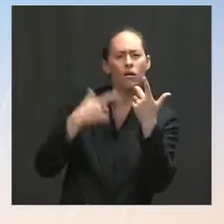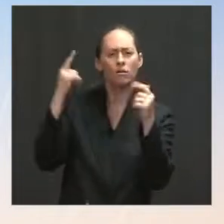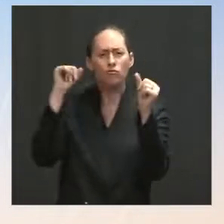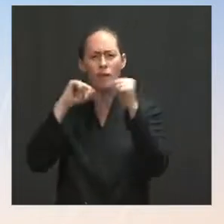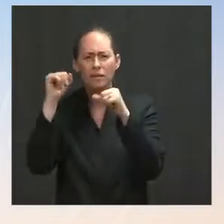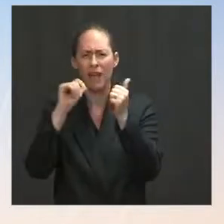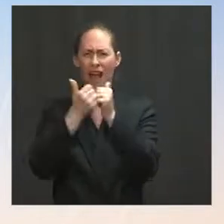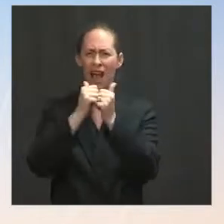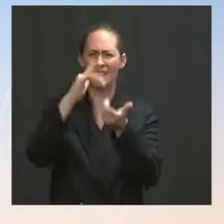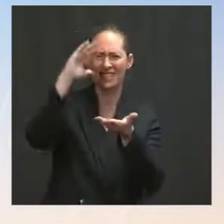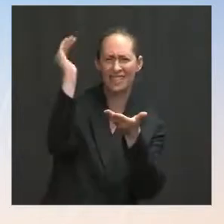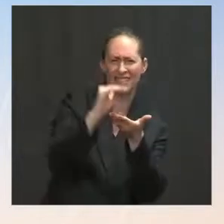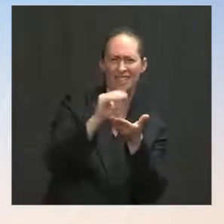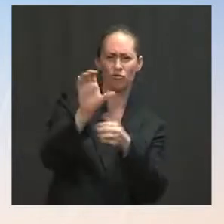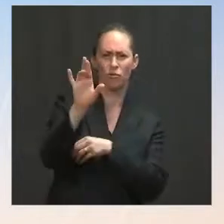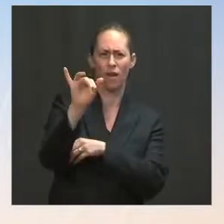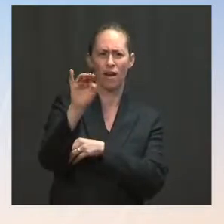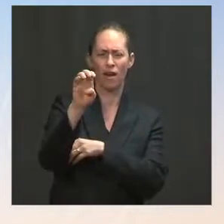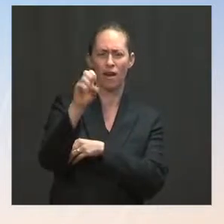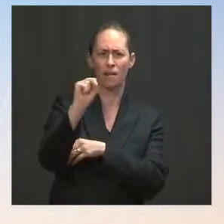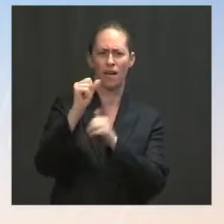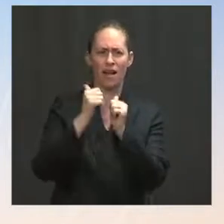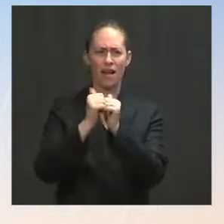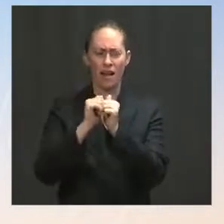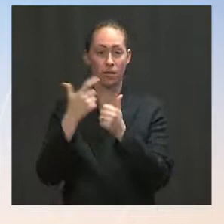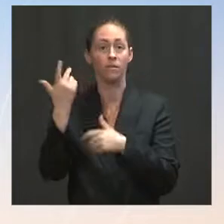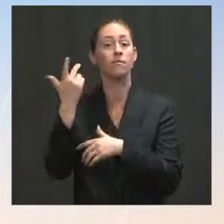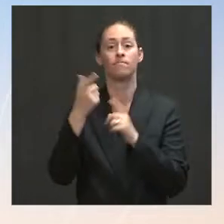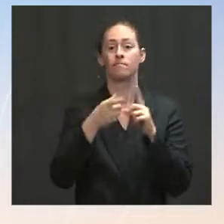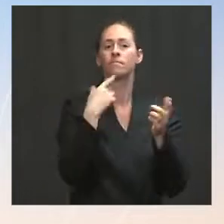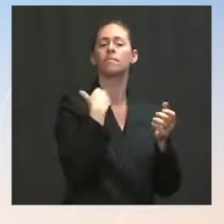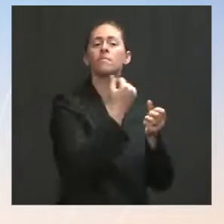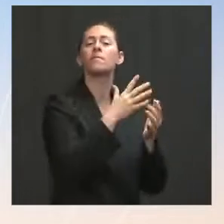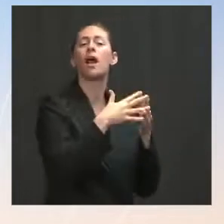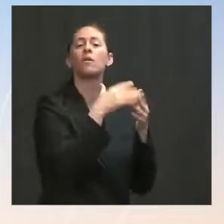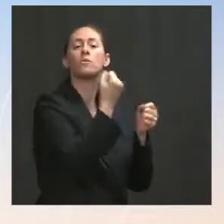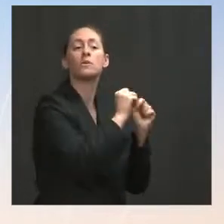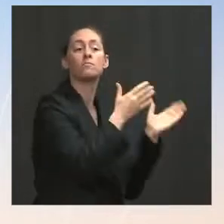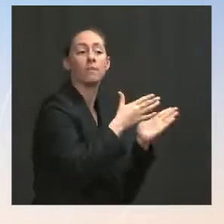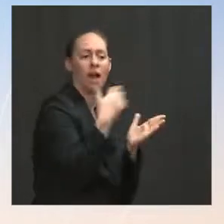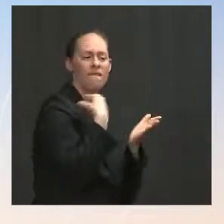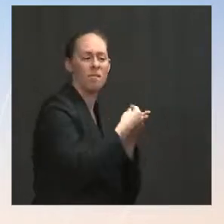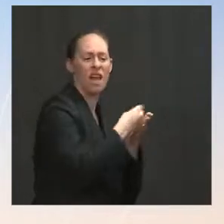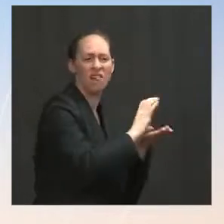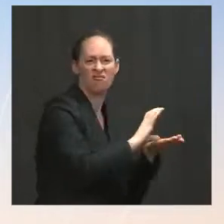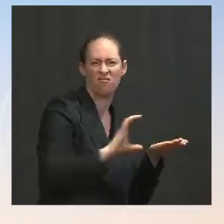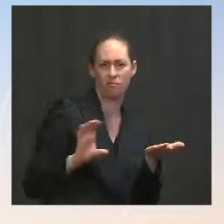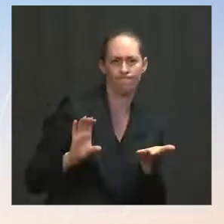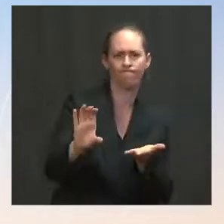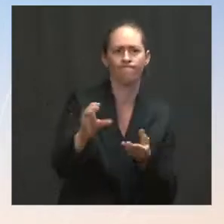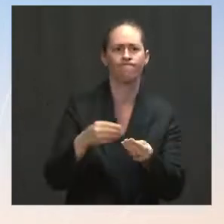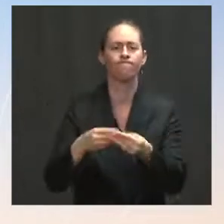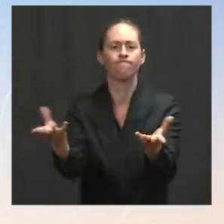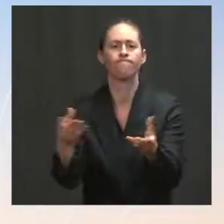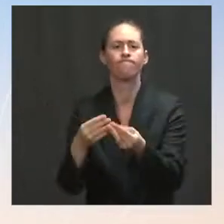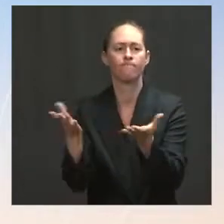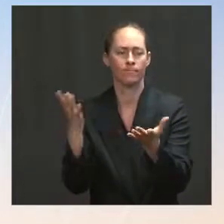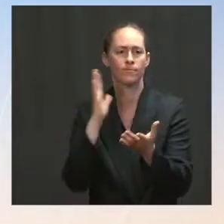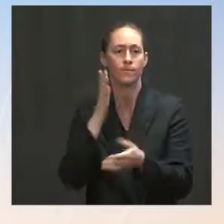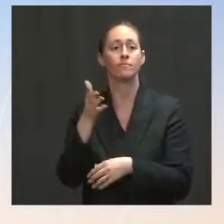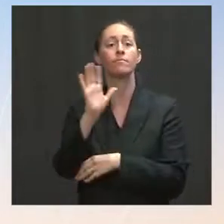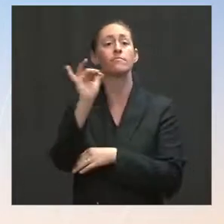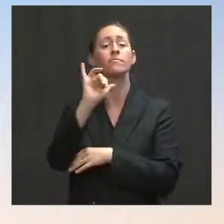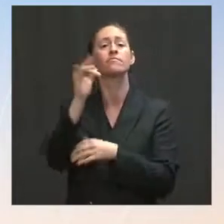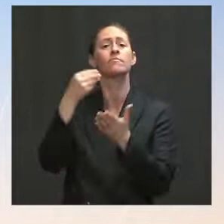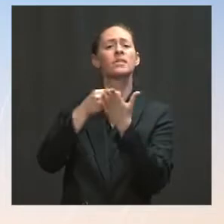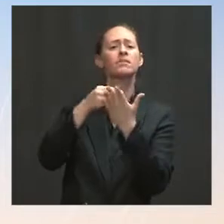Rescue Plan and a range of tools they can use to improve public safety in their communities, including support for community violence, intervention